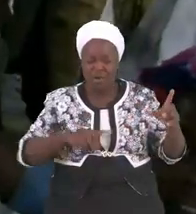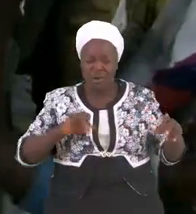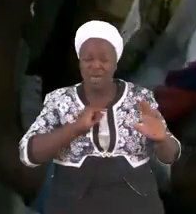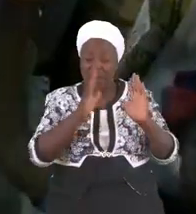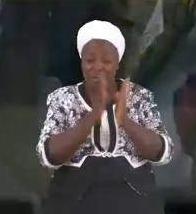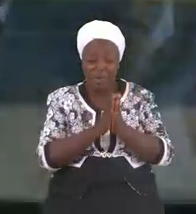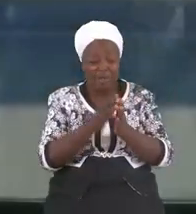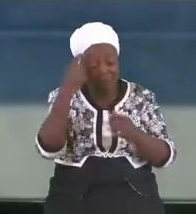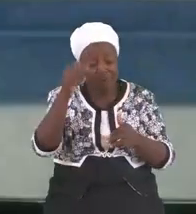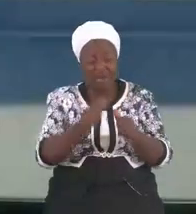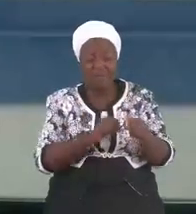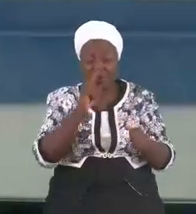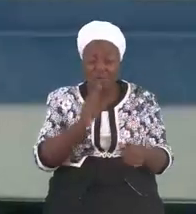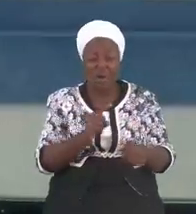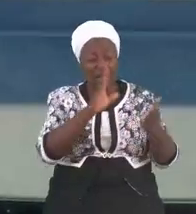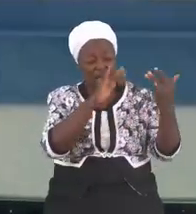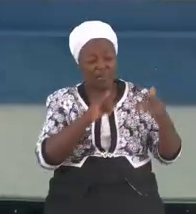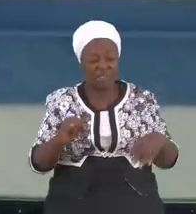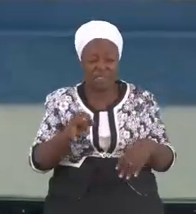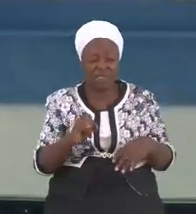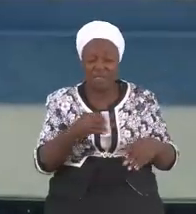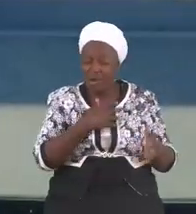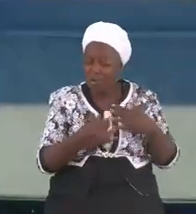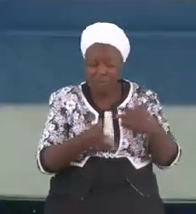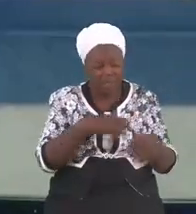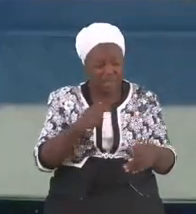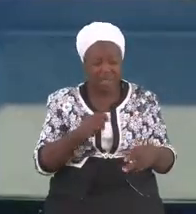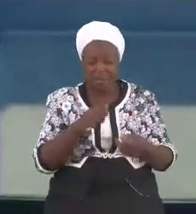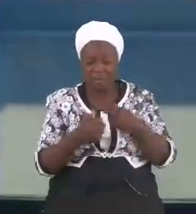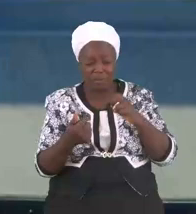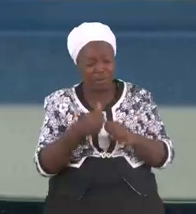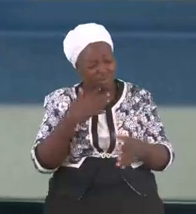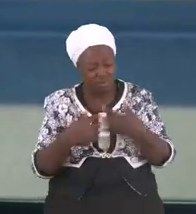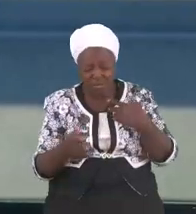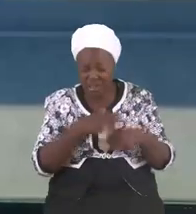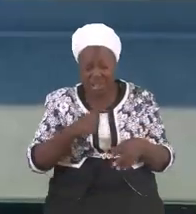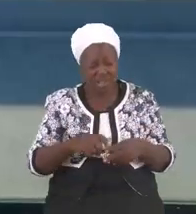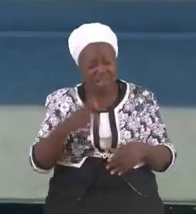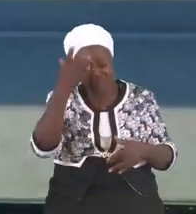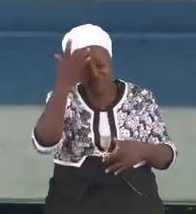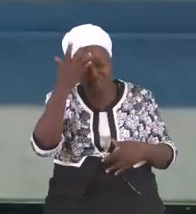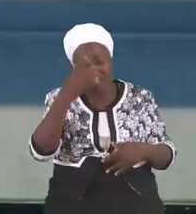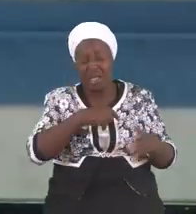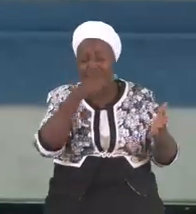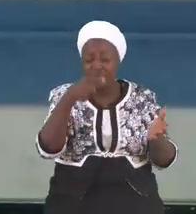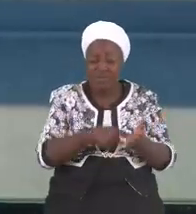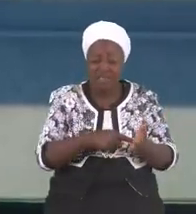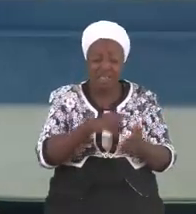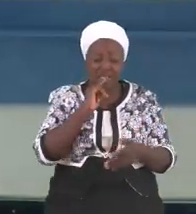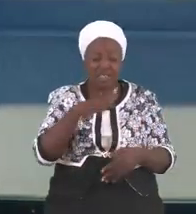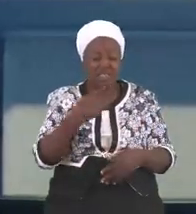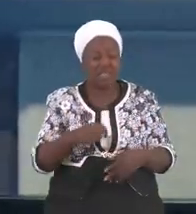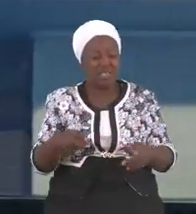everyone expecting whatever the problem, whatever the disease, this is the day of